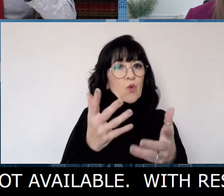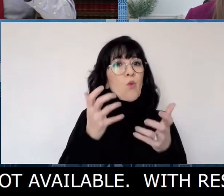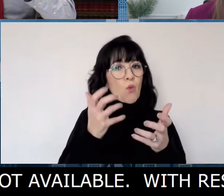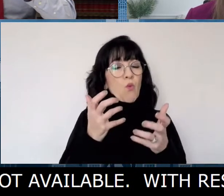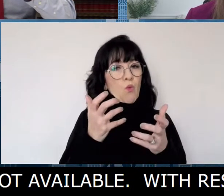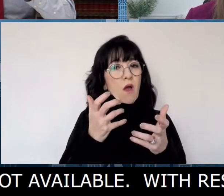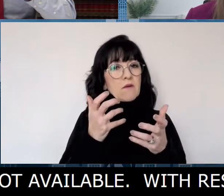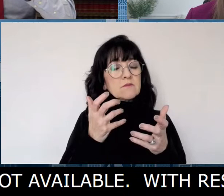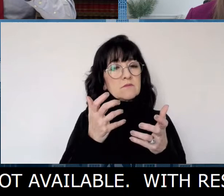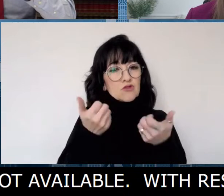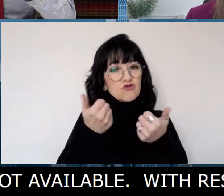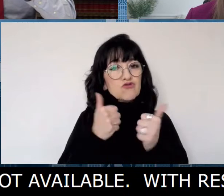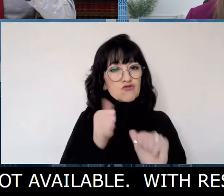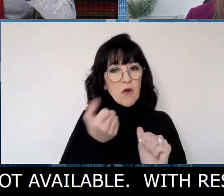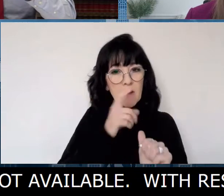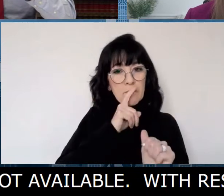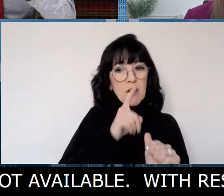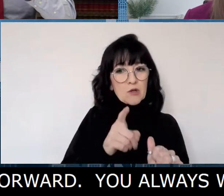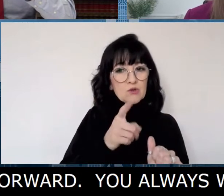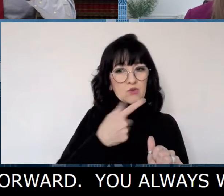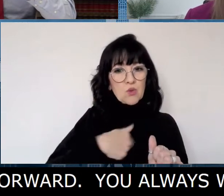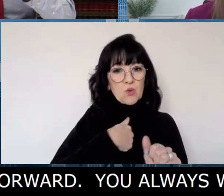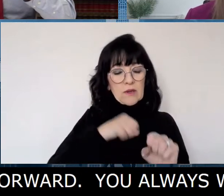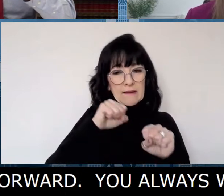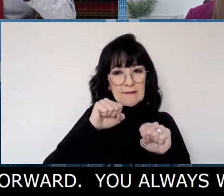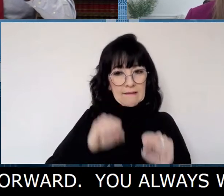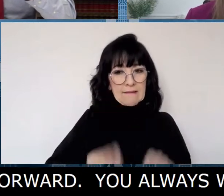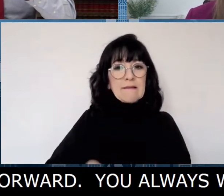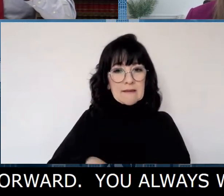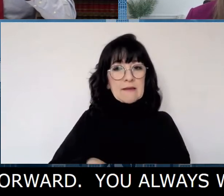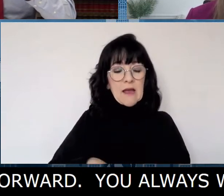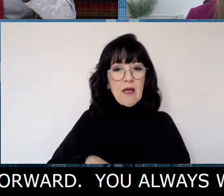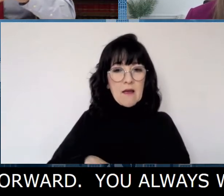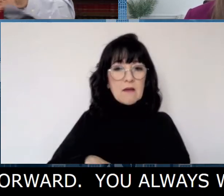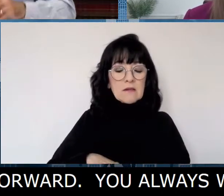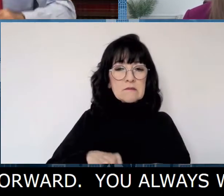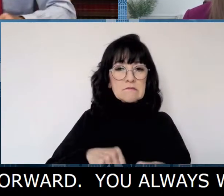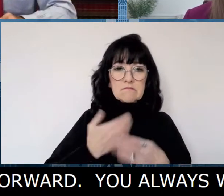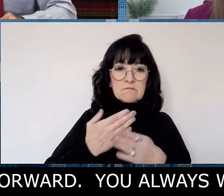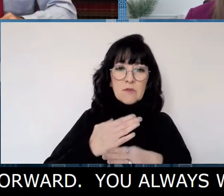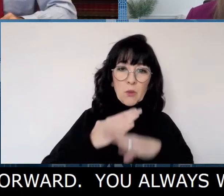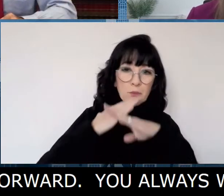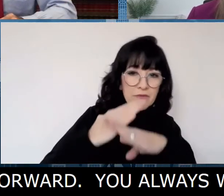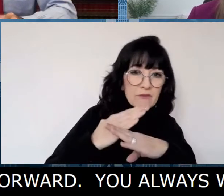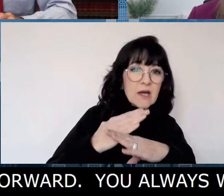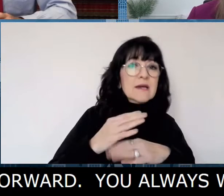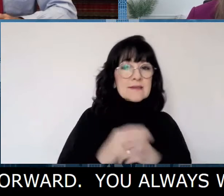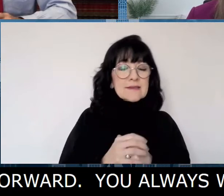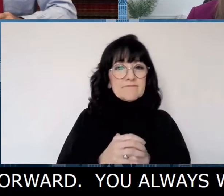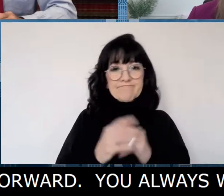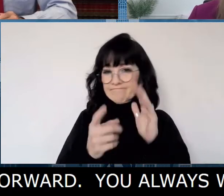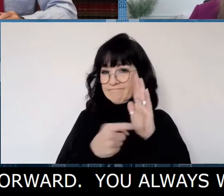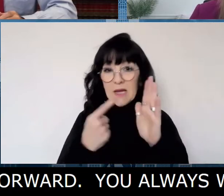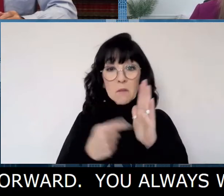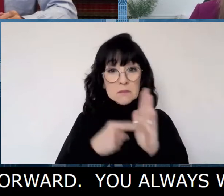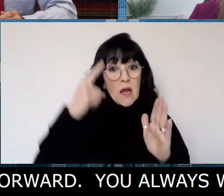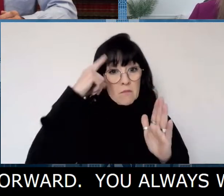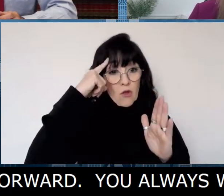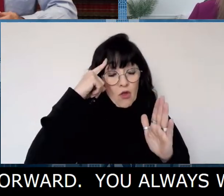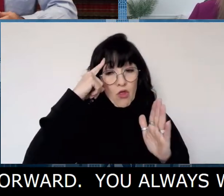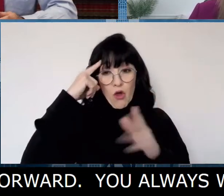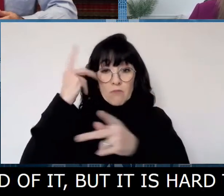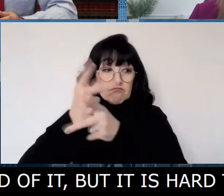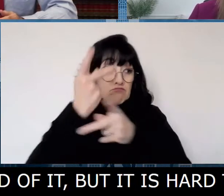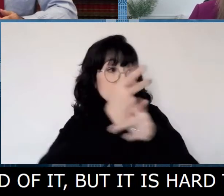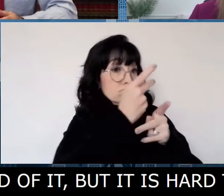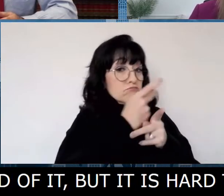it, but it's hard to be ahead of it because ahead of the curve, that is, because it kind of sneaks up on you at times. And just to